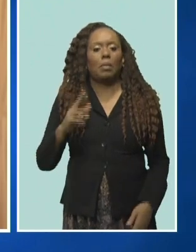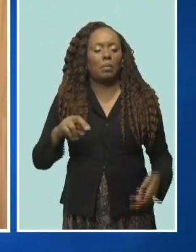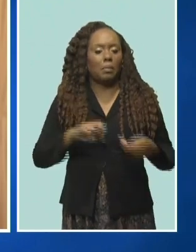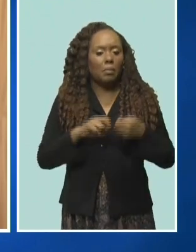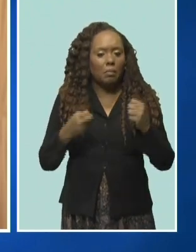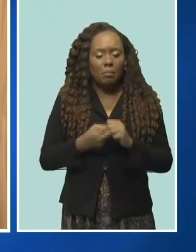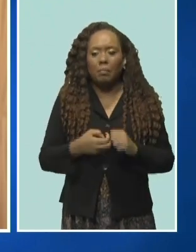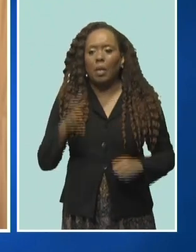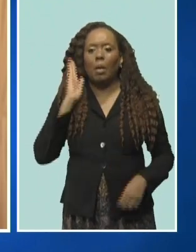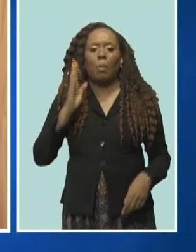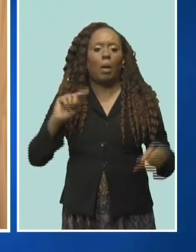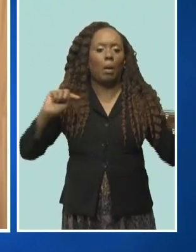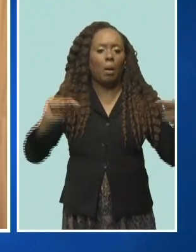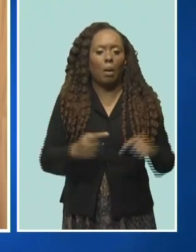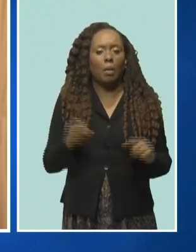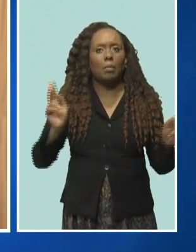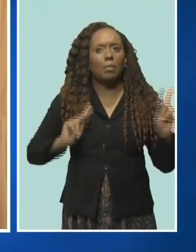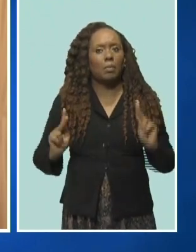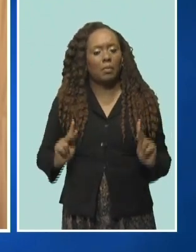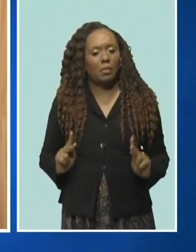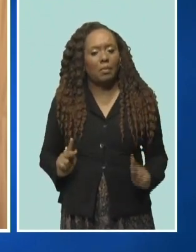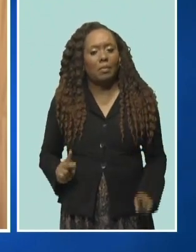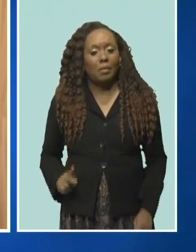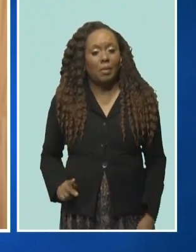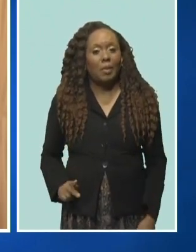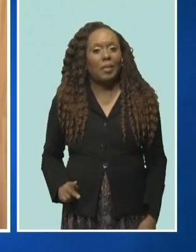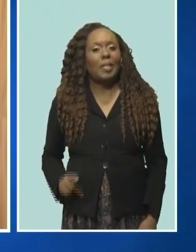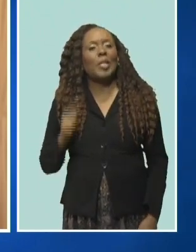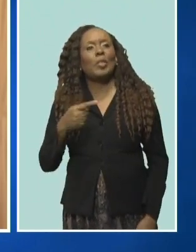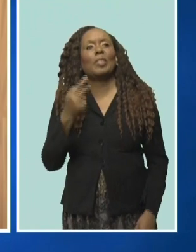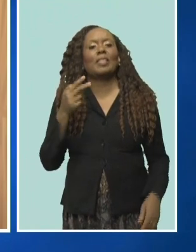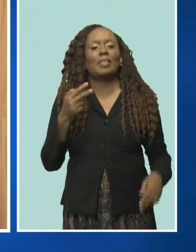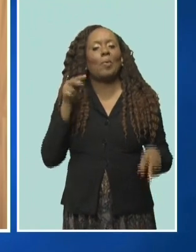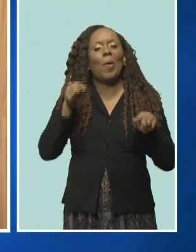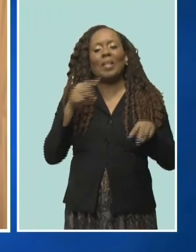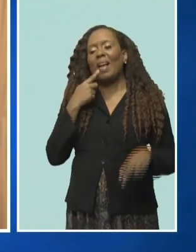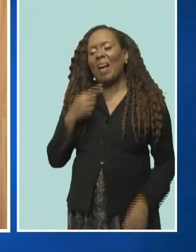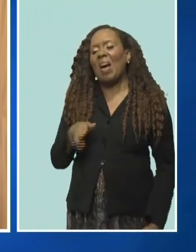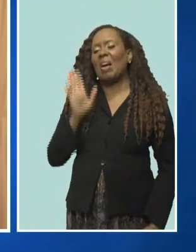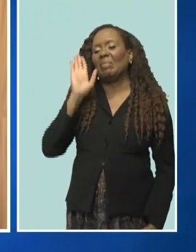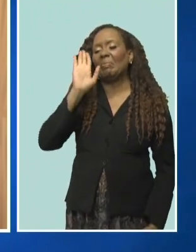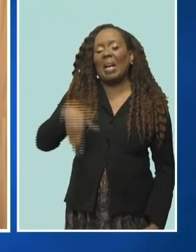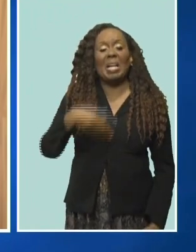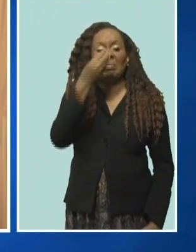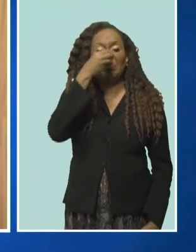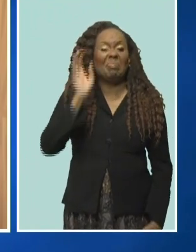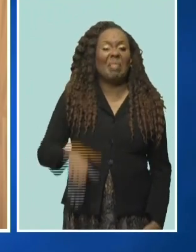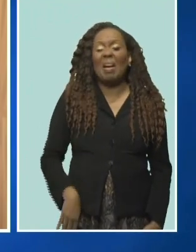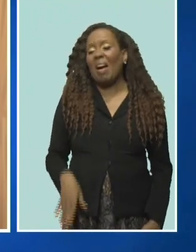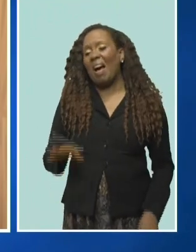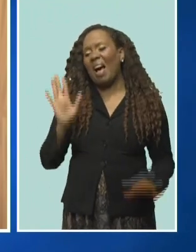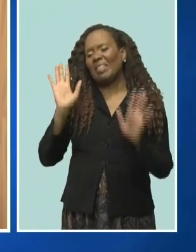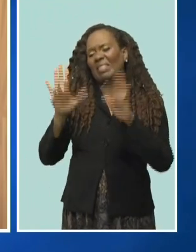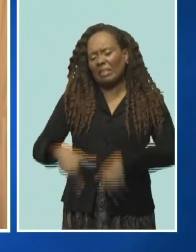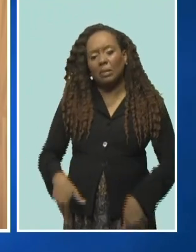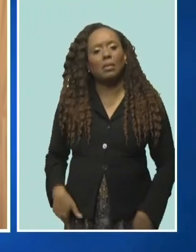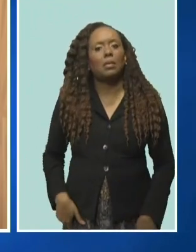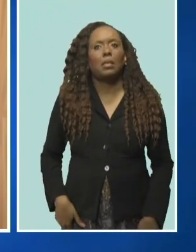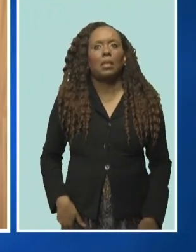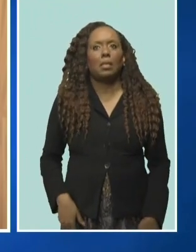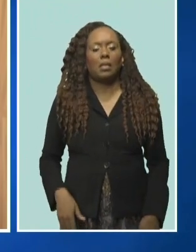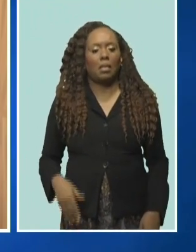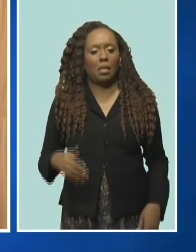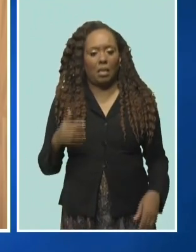kill people. Do not wait until it is too late. I remind you, as I say all the time, guns